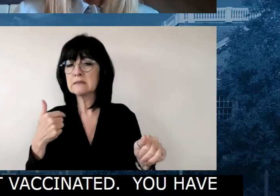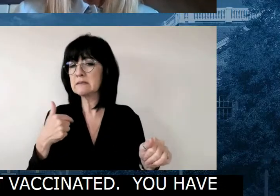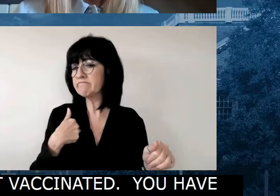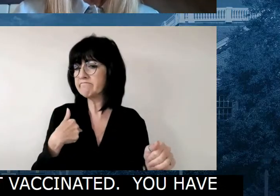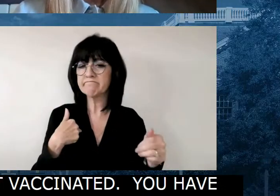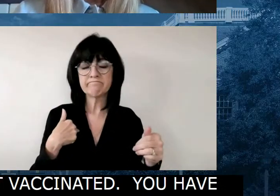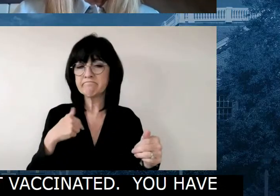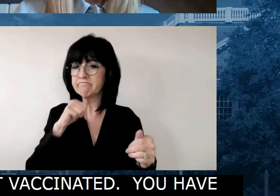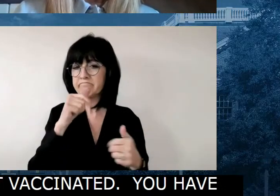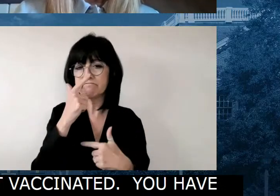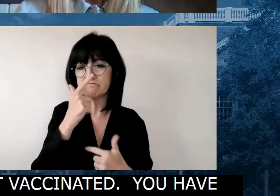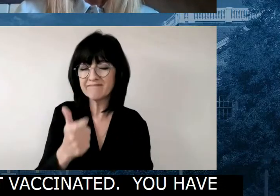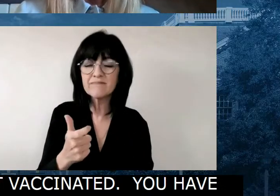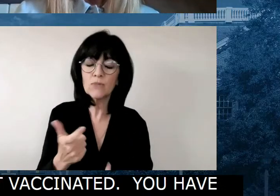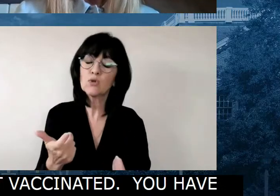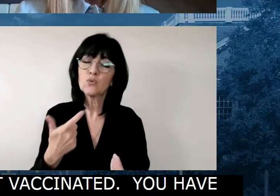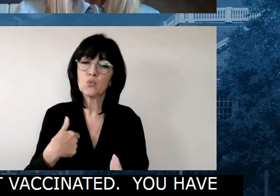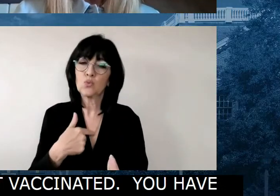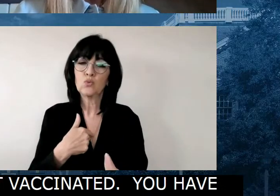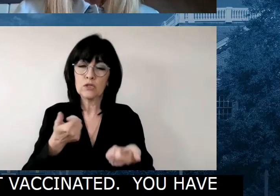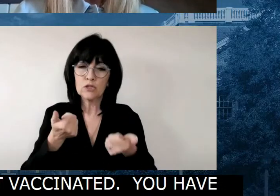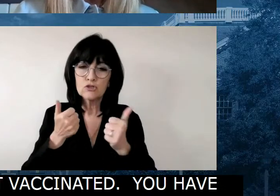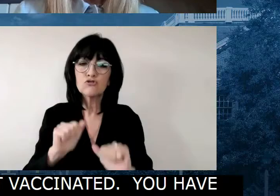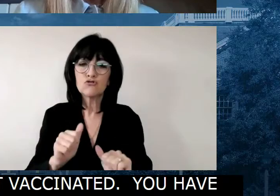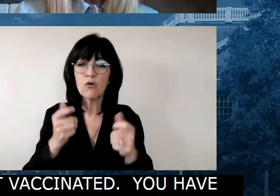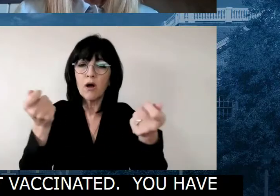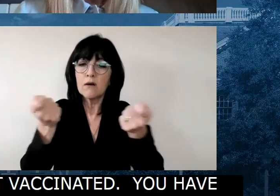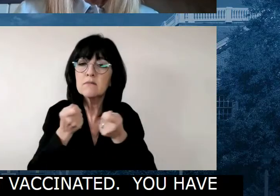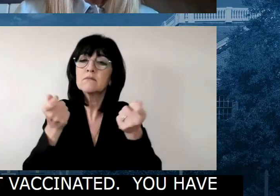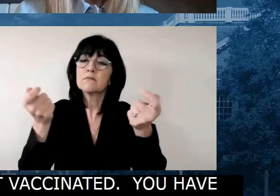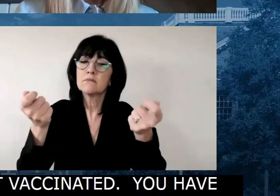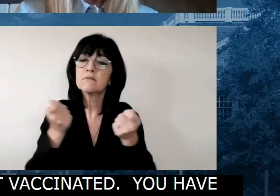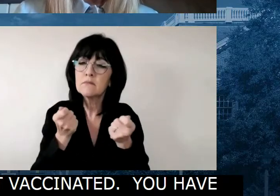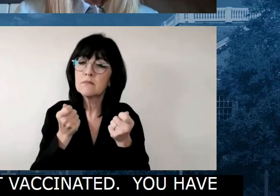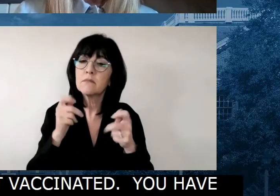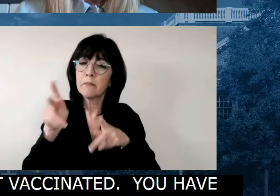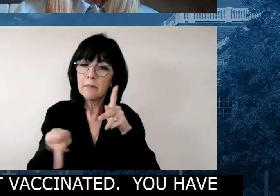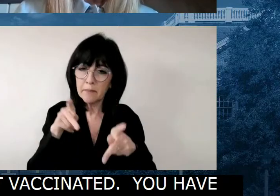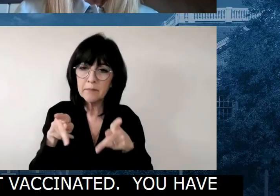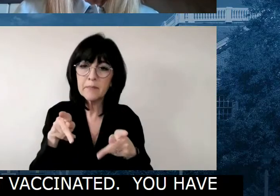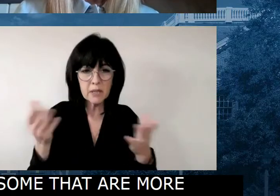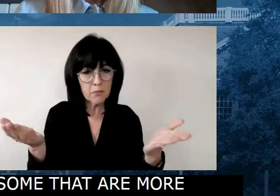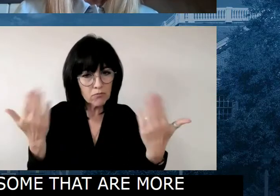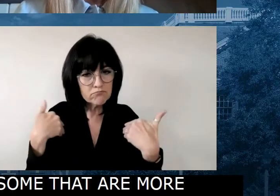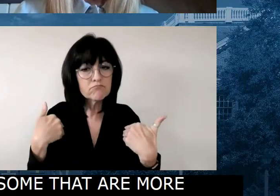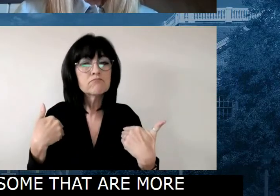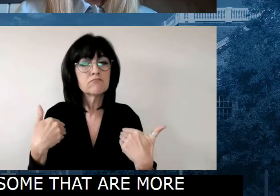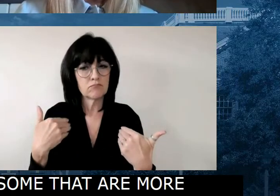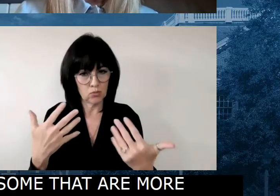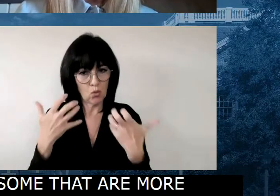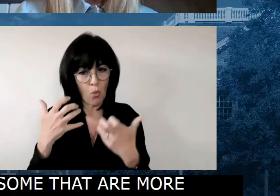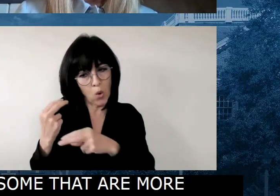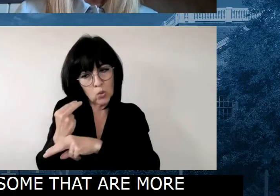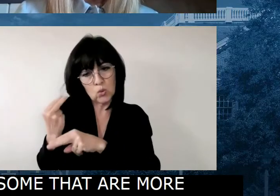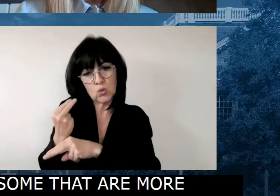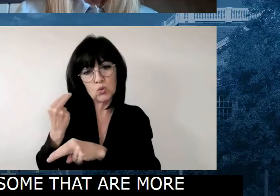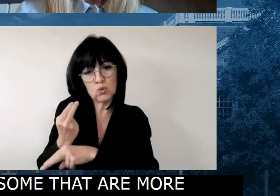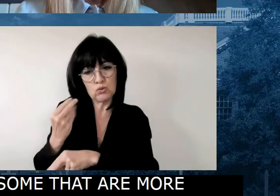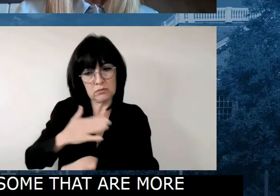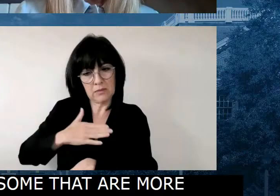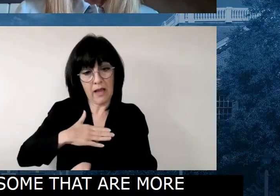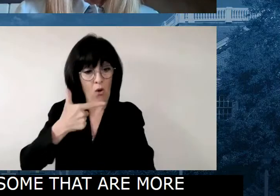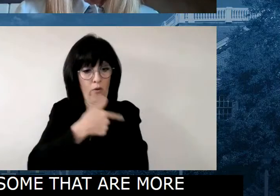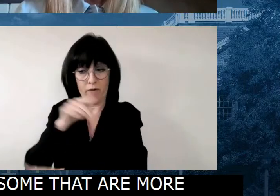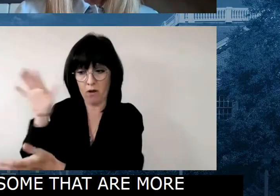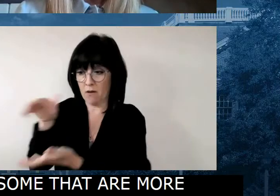try to get them over the line. And the incentive package that we've come up with today, we read and heard about what was happening in other states,